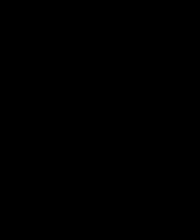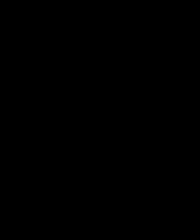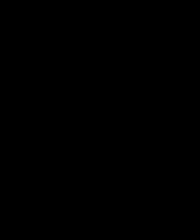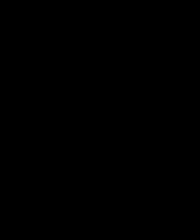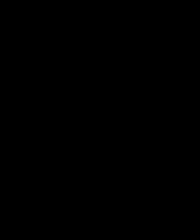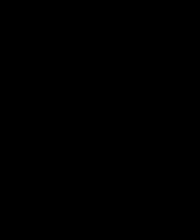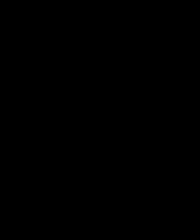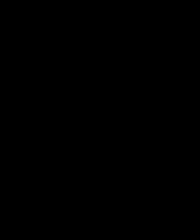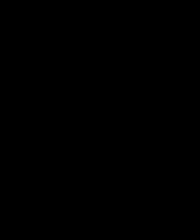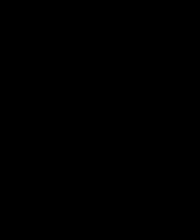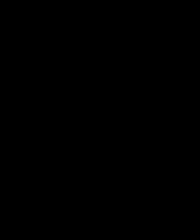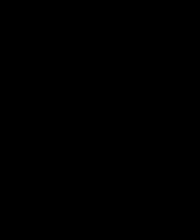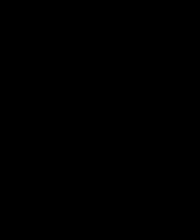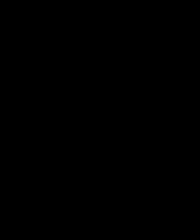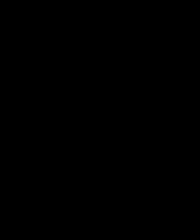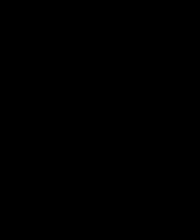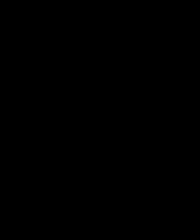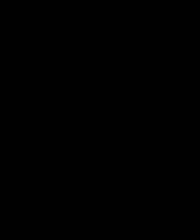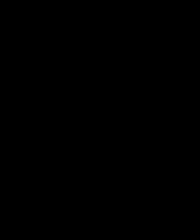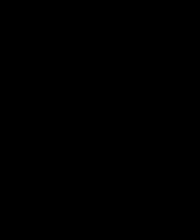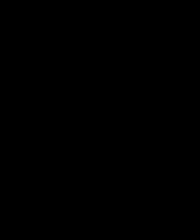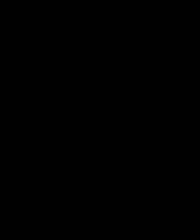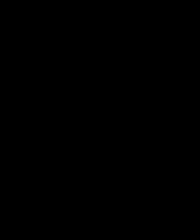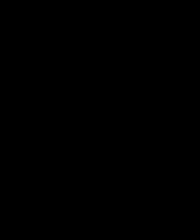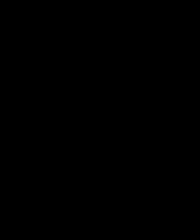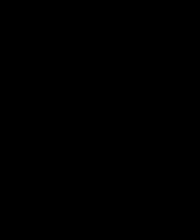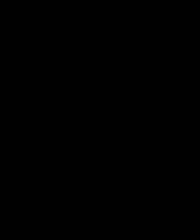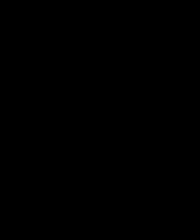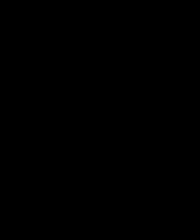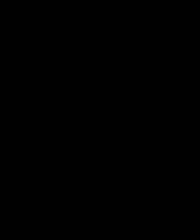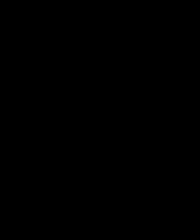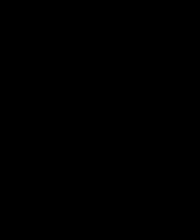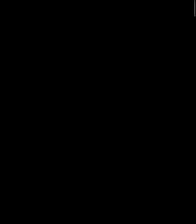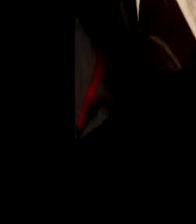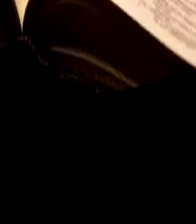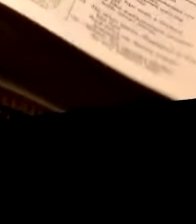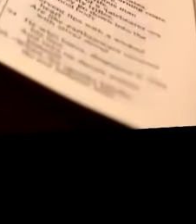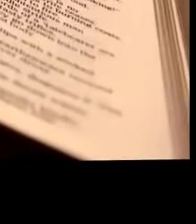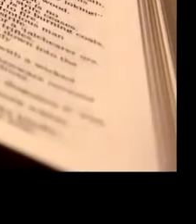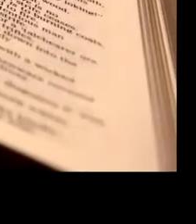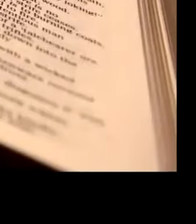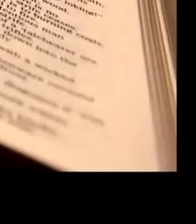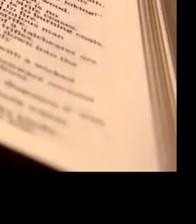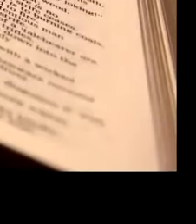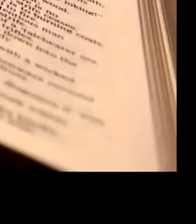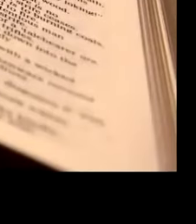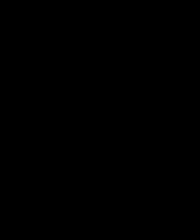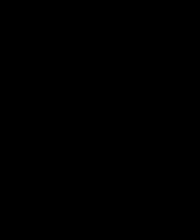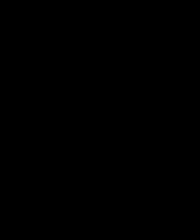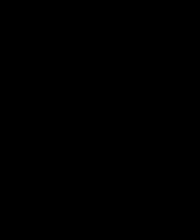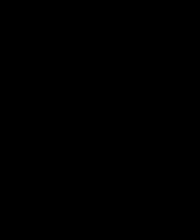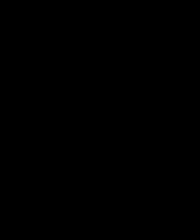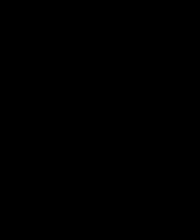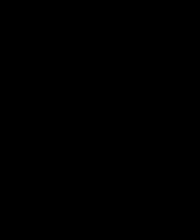I've given you the corresponding Bible verse, 1 Corinthians 7, verse 2 to 9. The Bible and singleness. It's